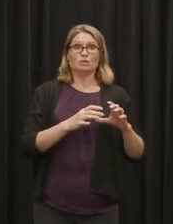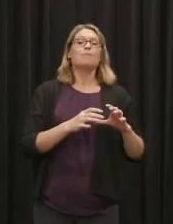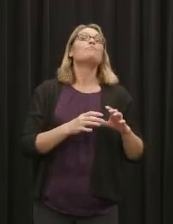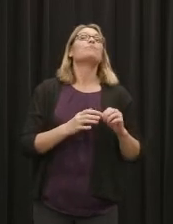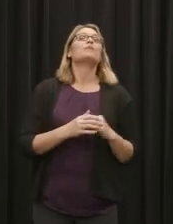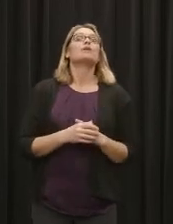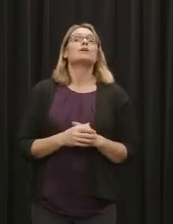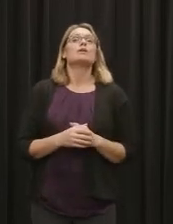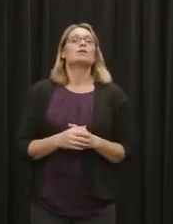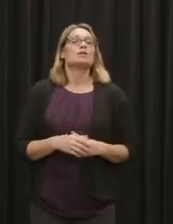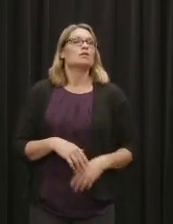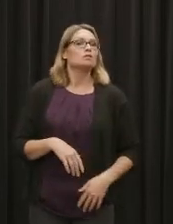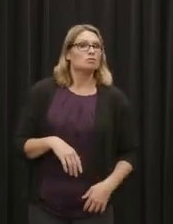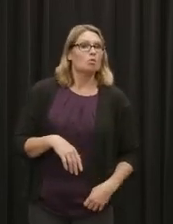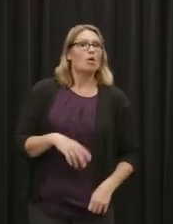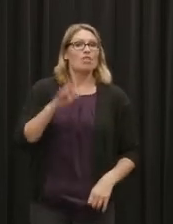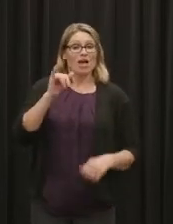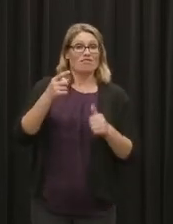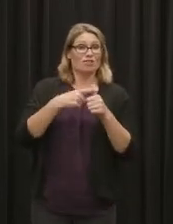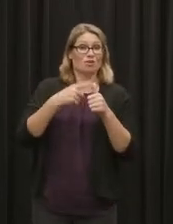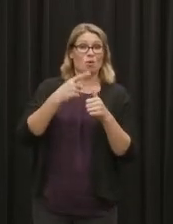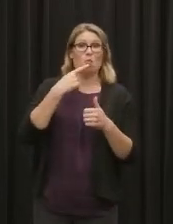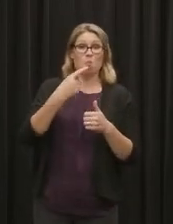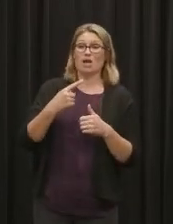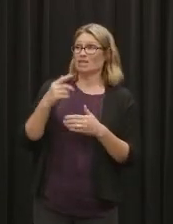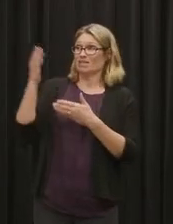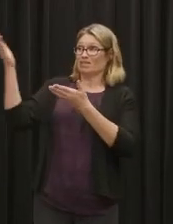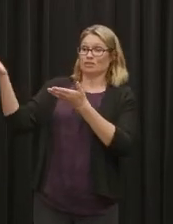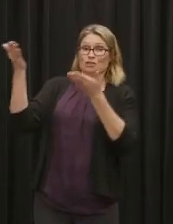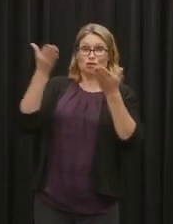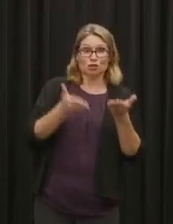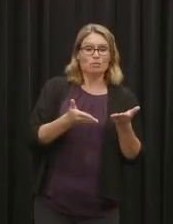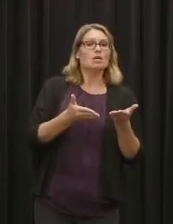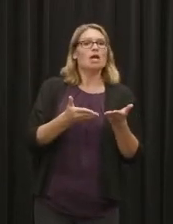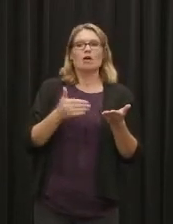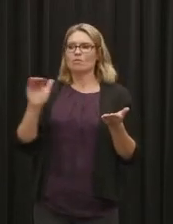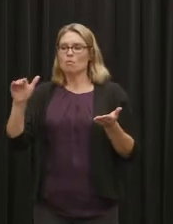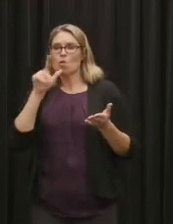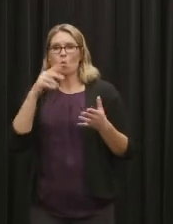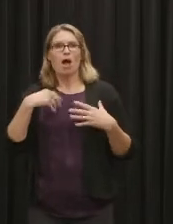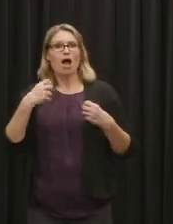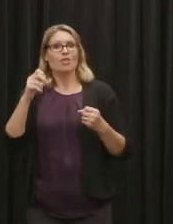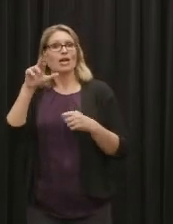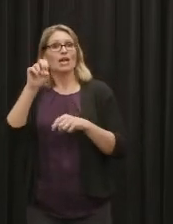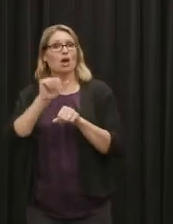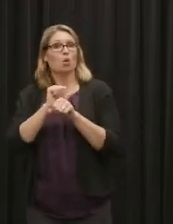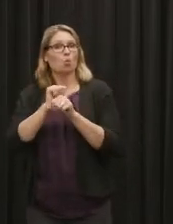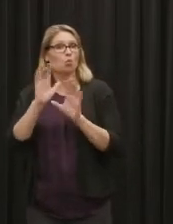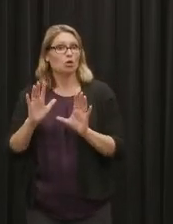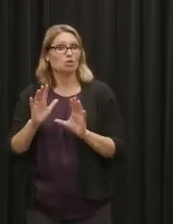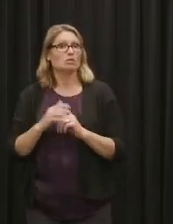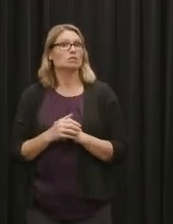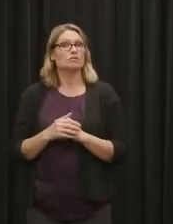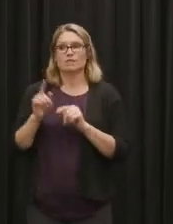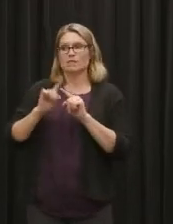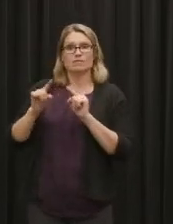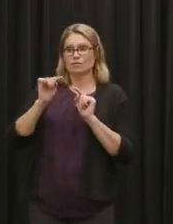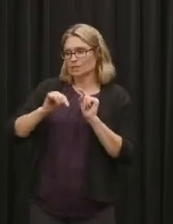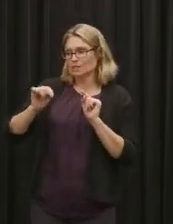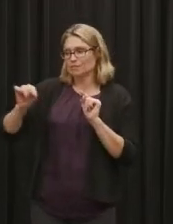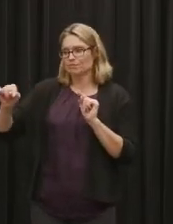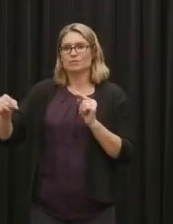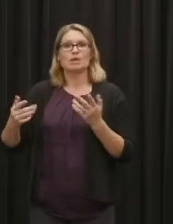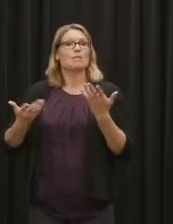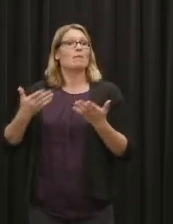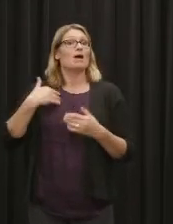in this one first shipment to healthcare workers coming from such organizations